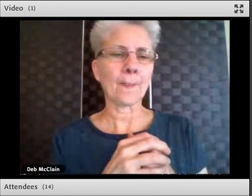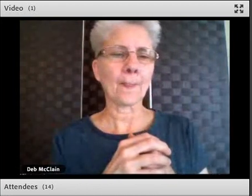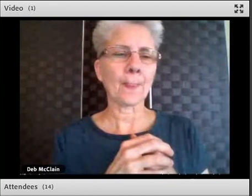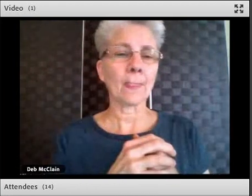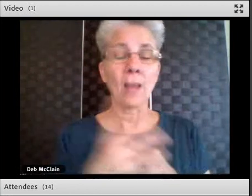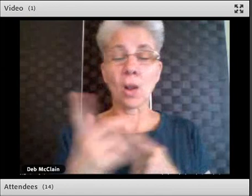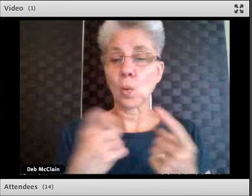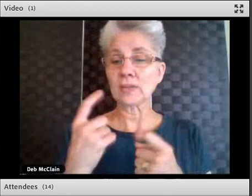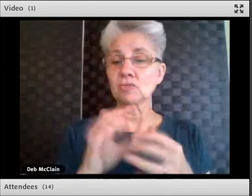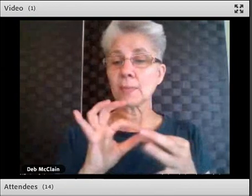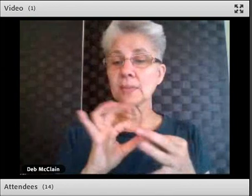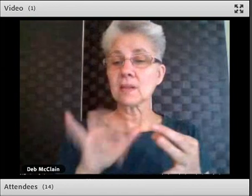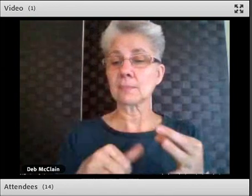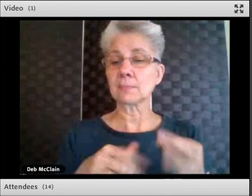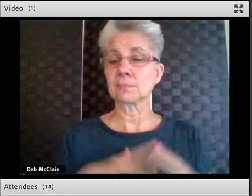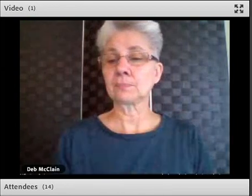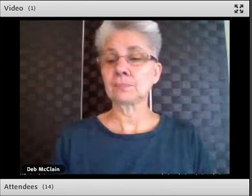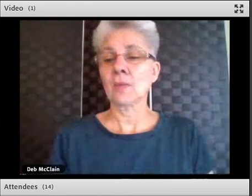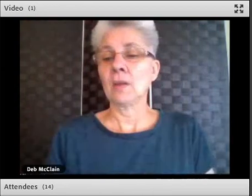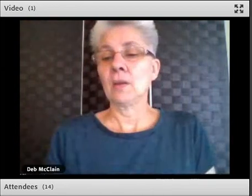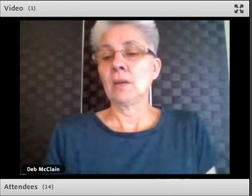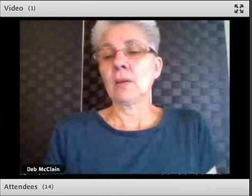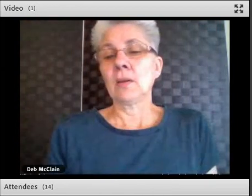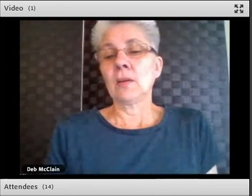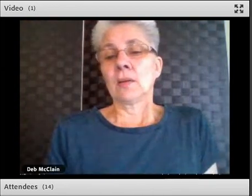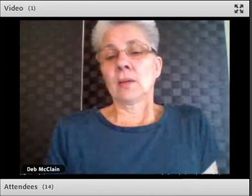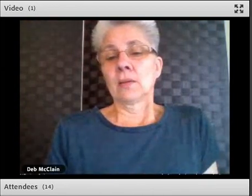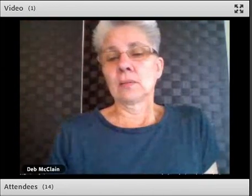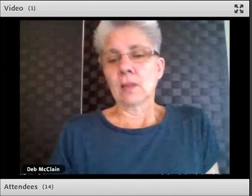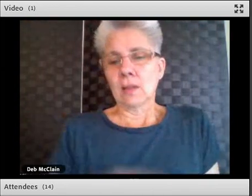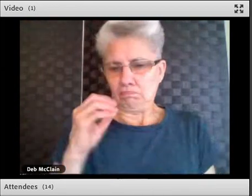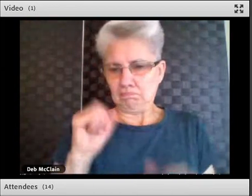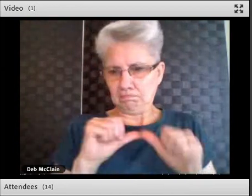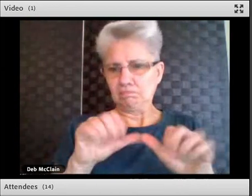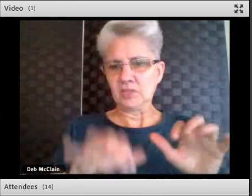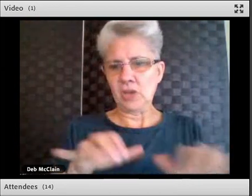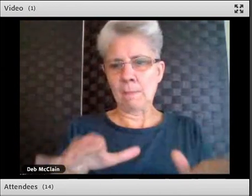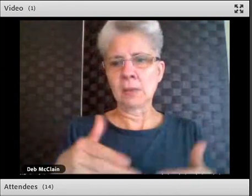Any questions or comments? Please let me know.